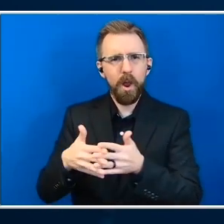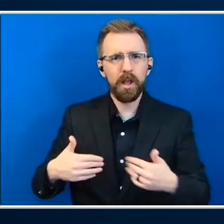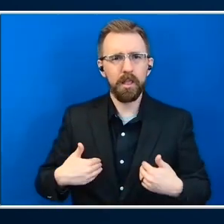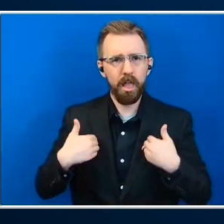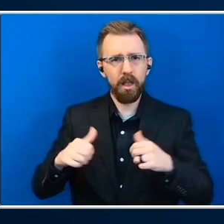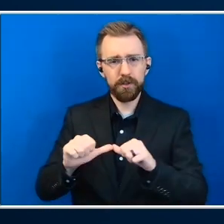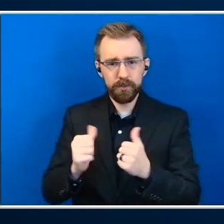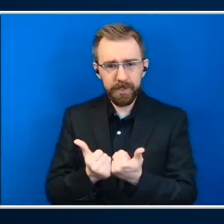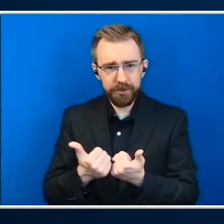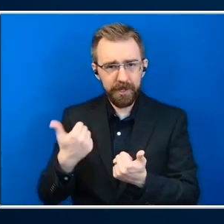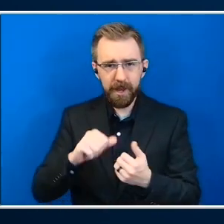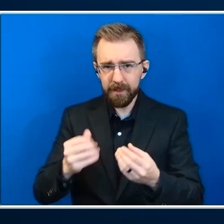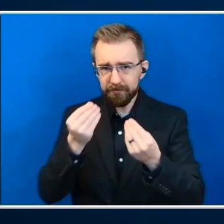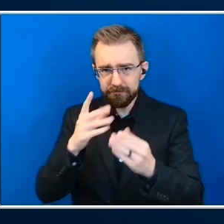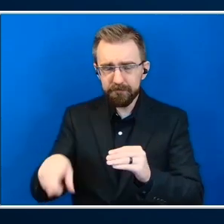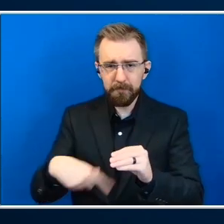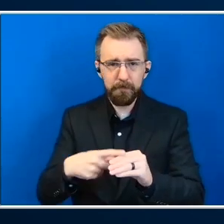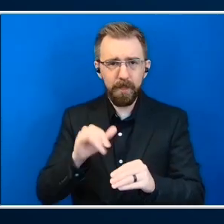updates on that lung health cohort?